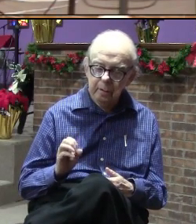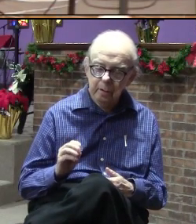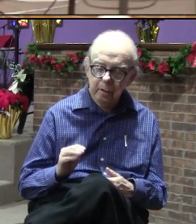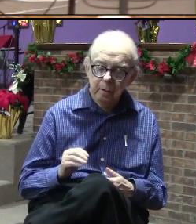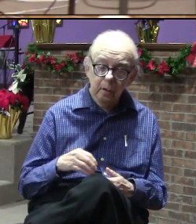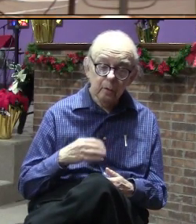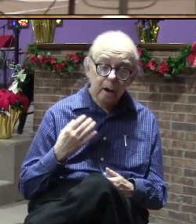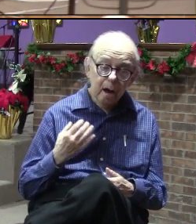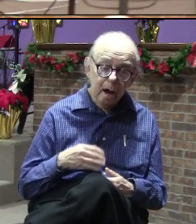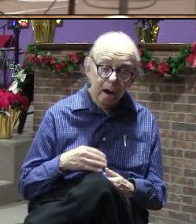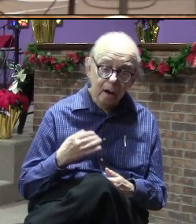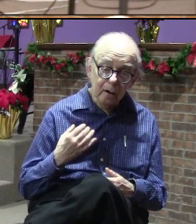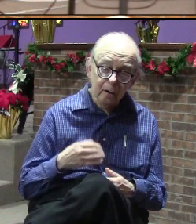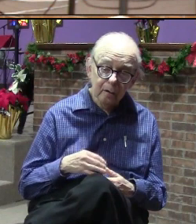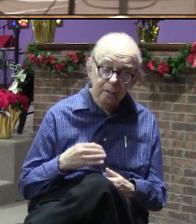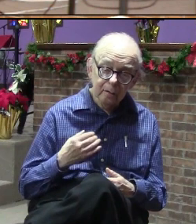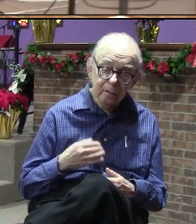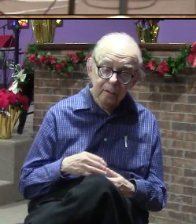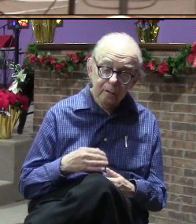Whoa.